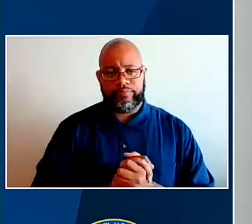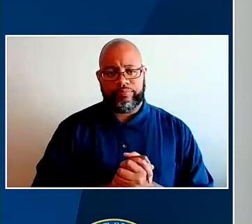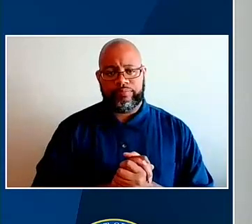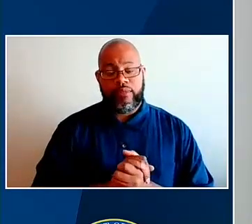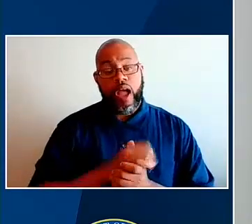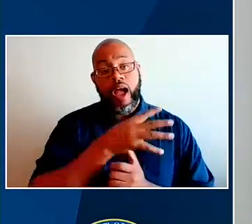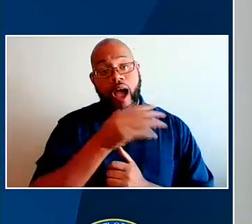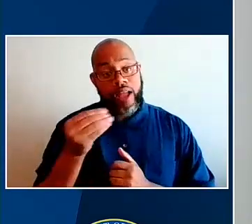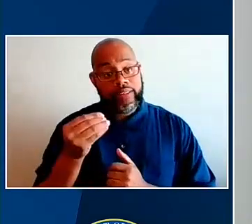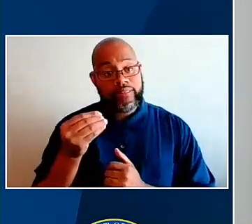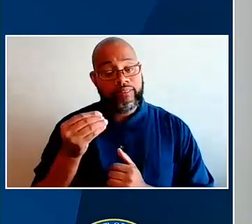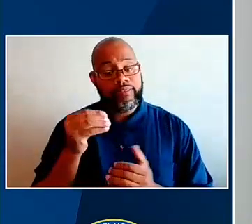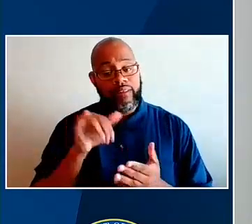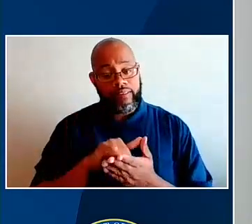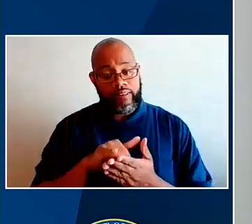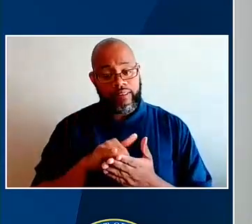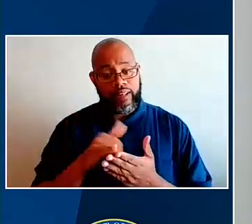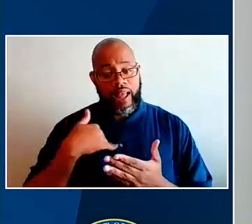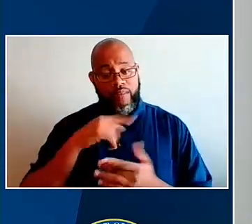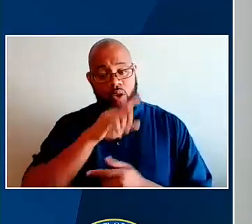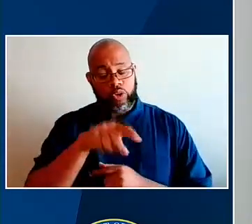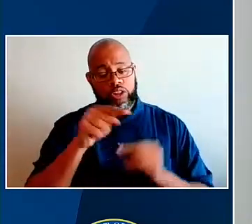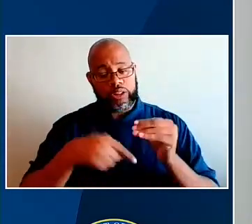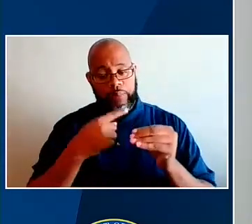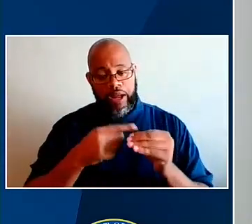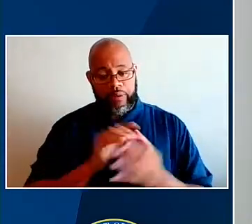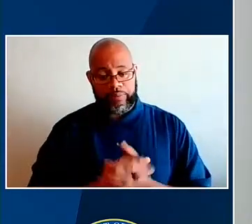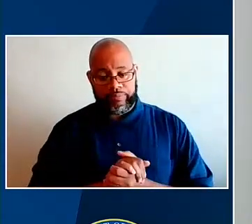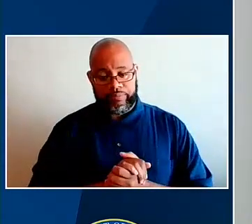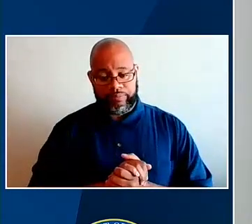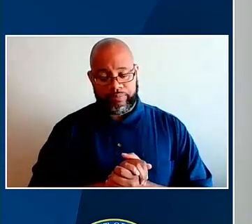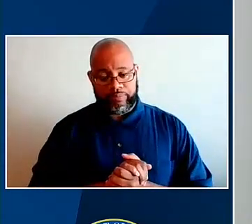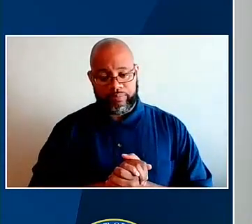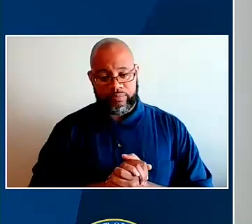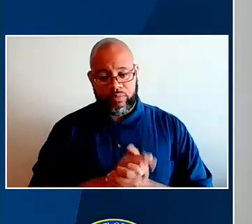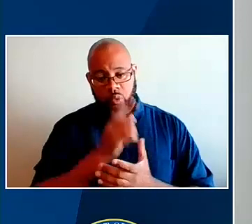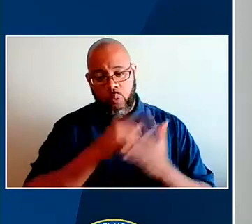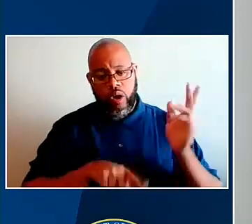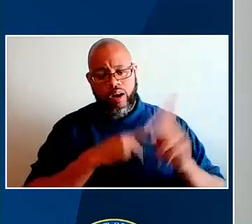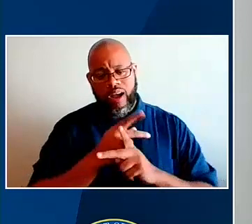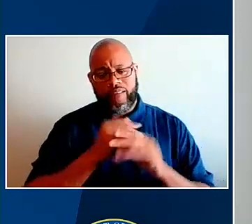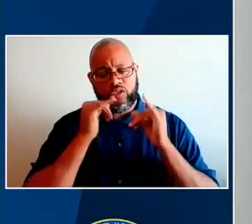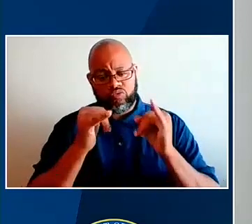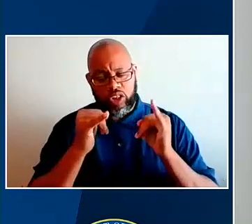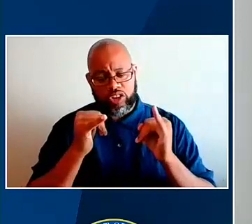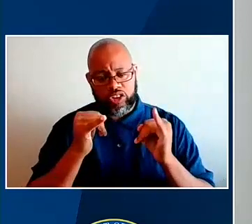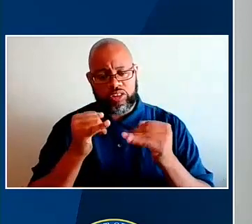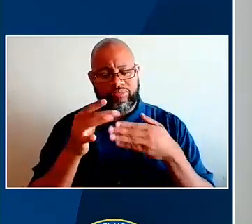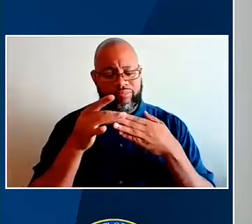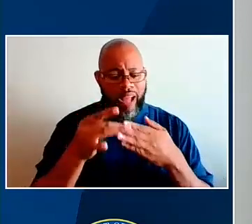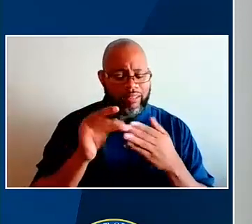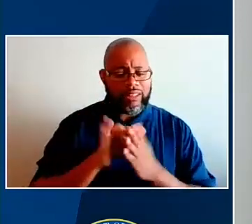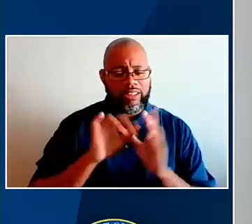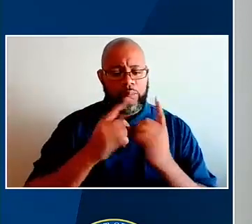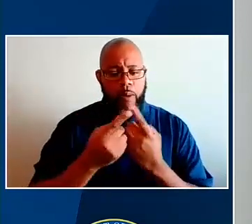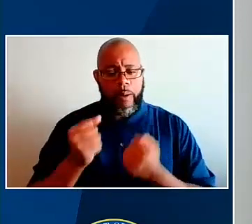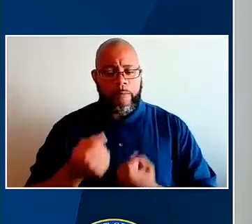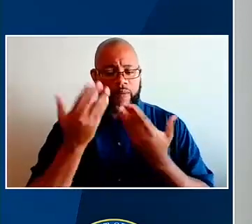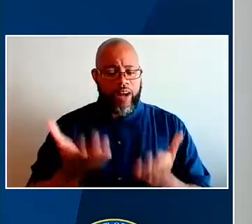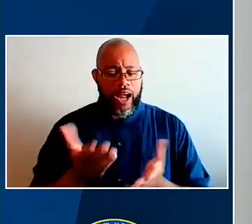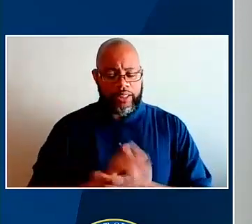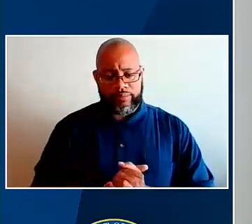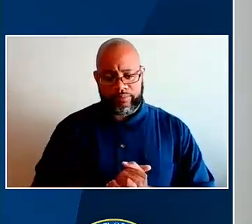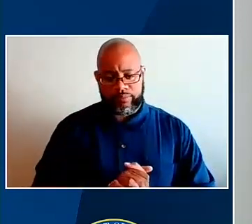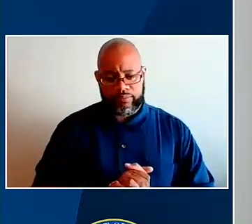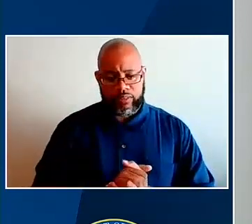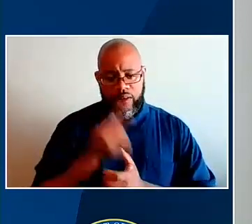And there was a question about what kinds of instructions or guidelines has the department provided